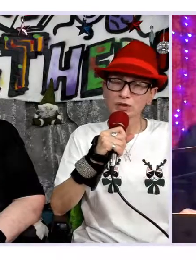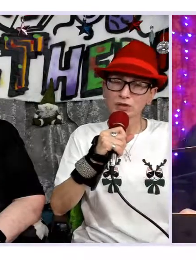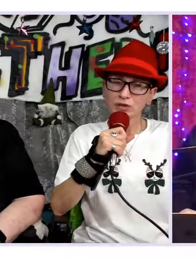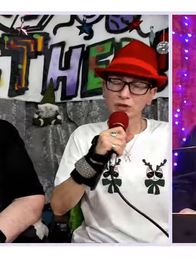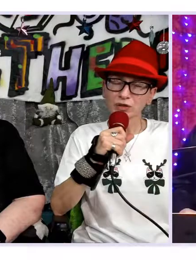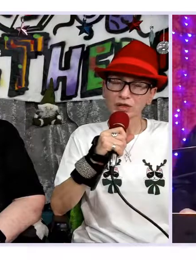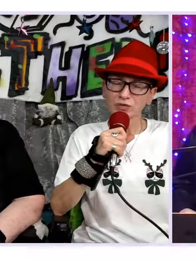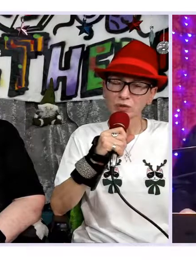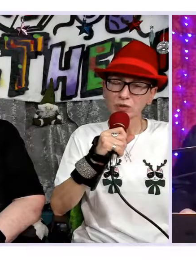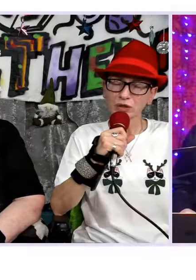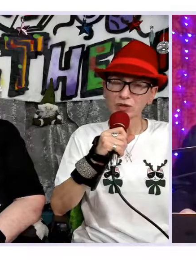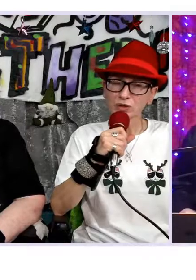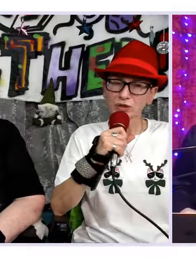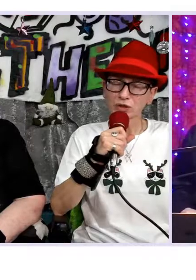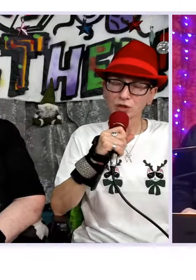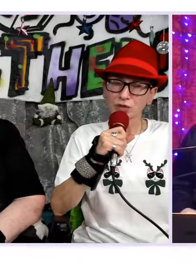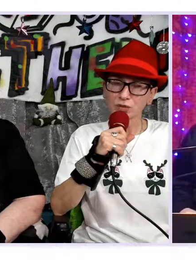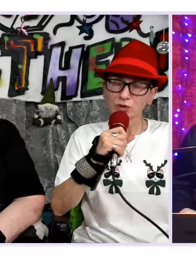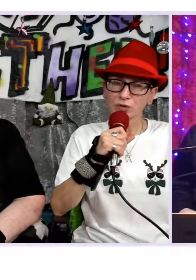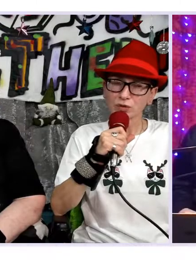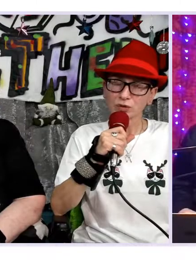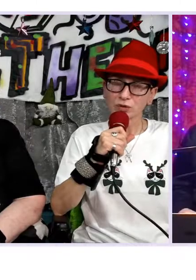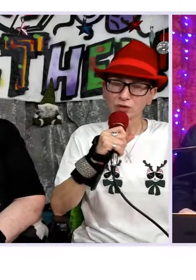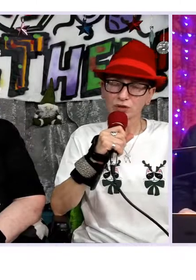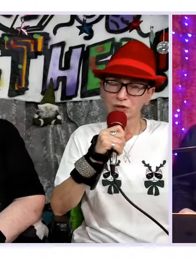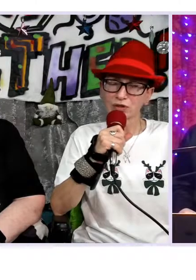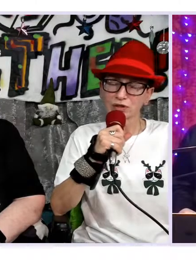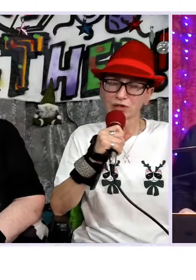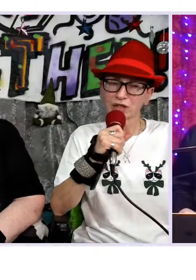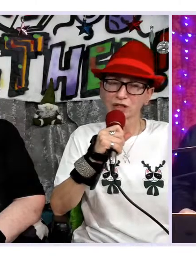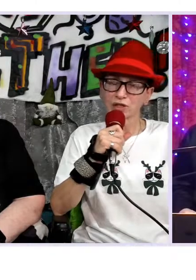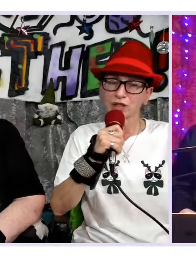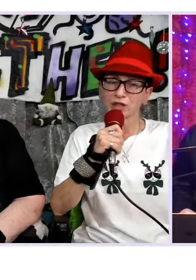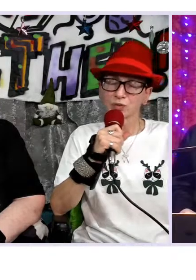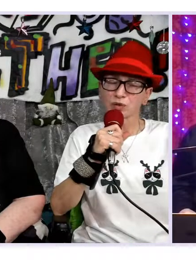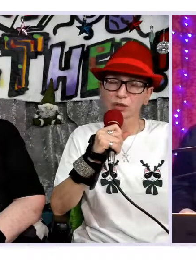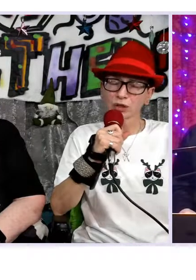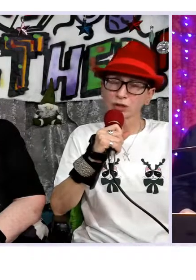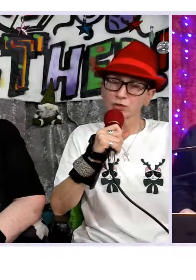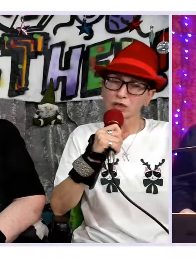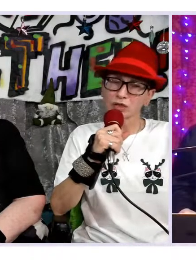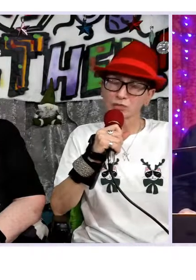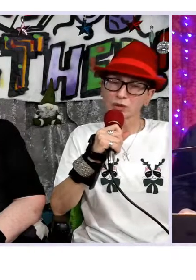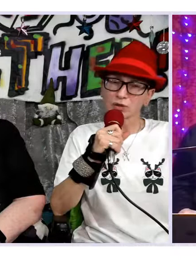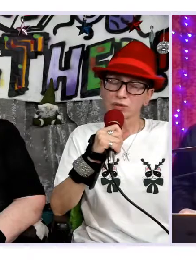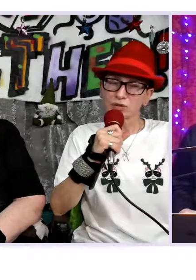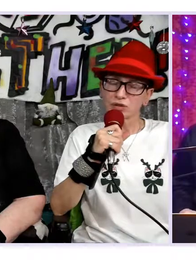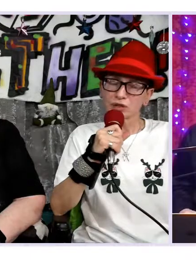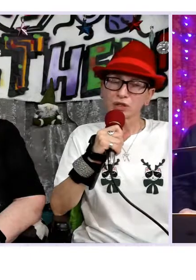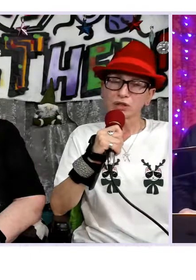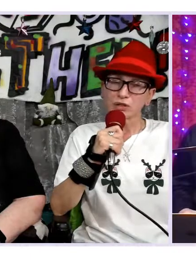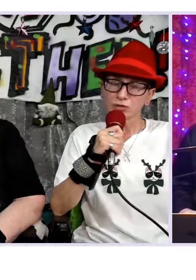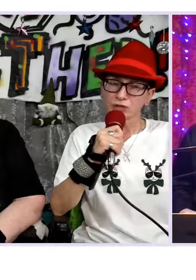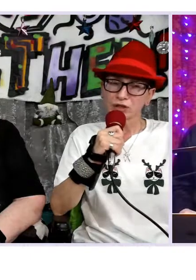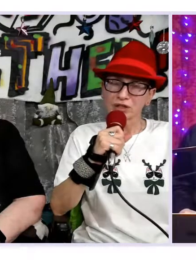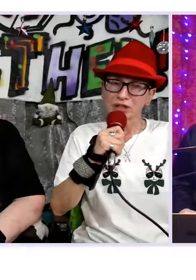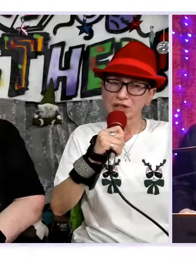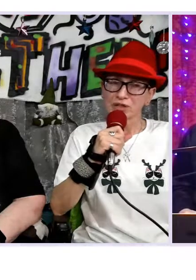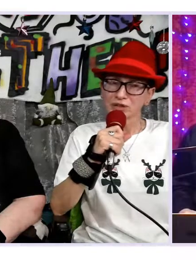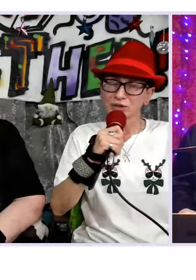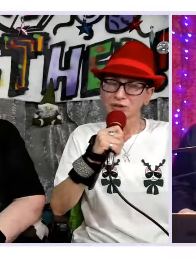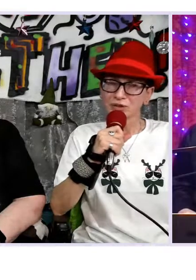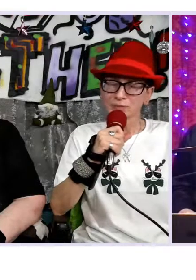of the season, I have a white t shirt with two stylised cat's heads with green bows and